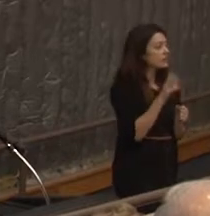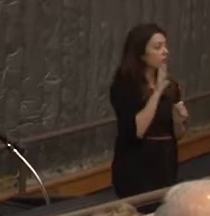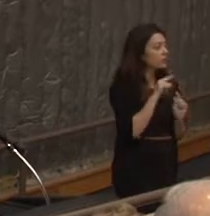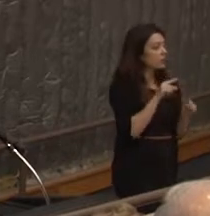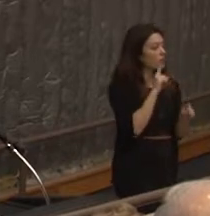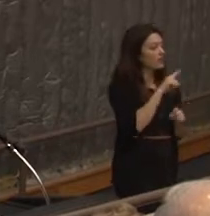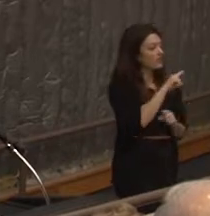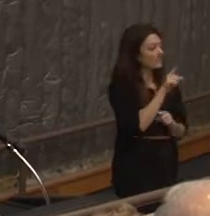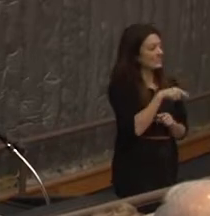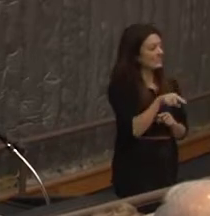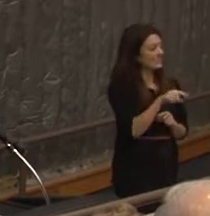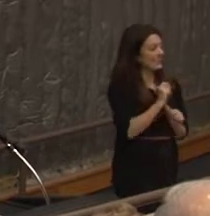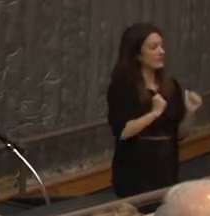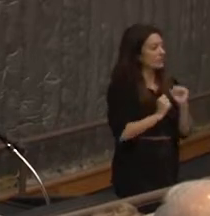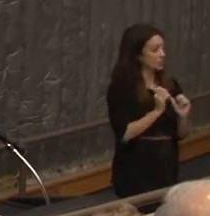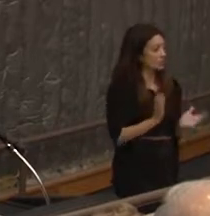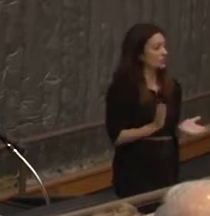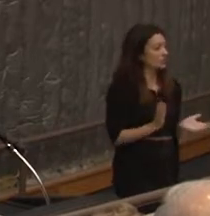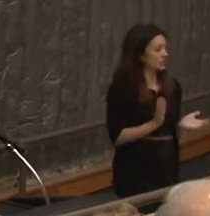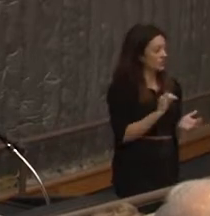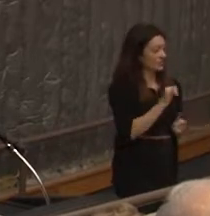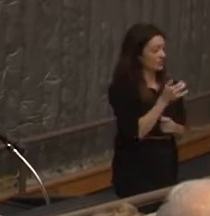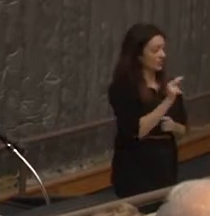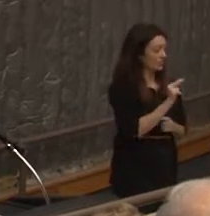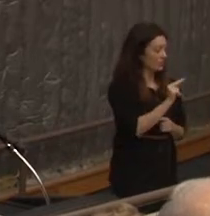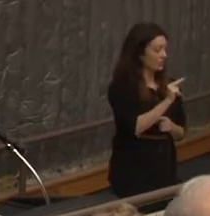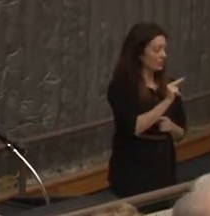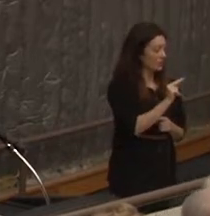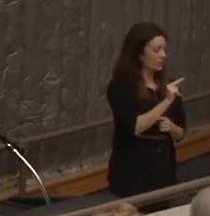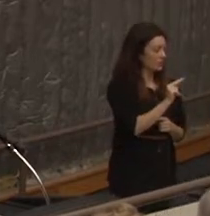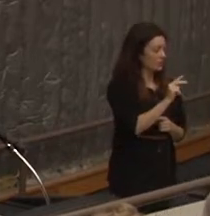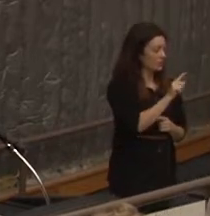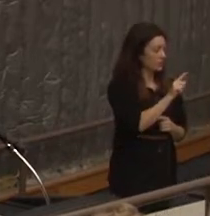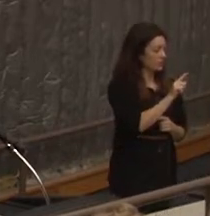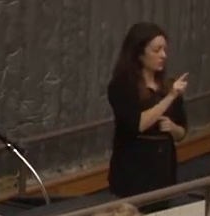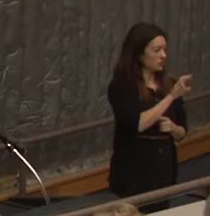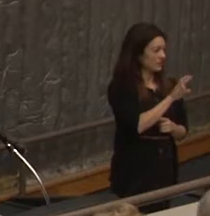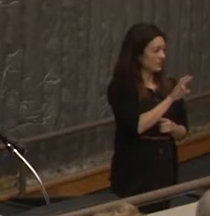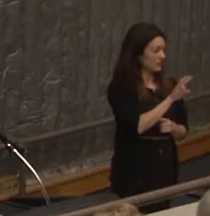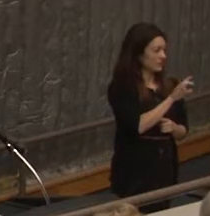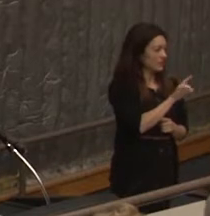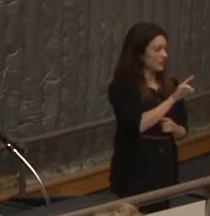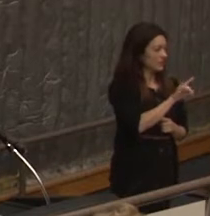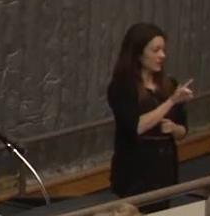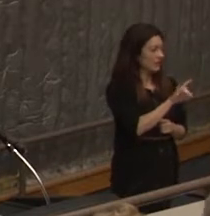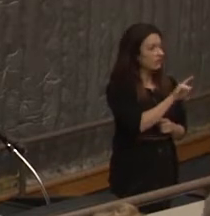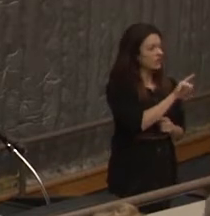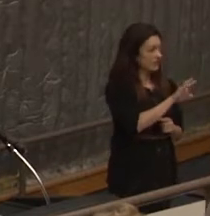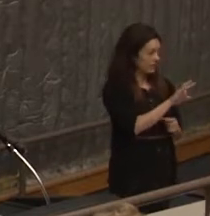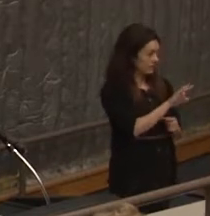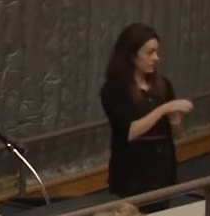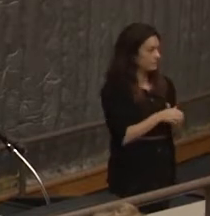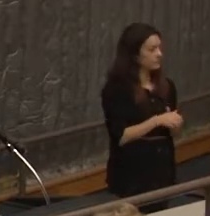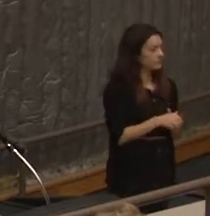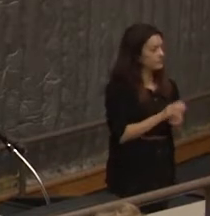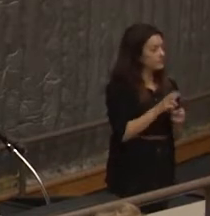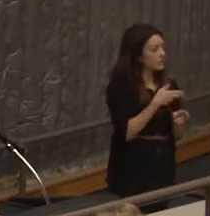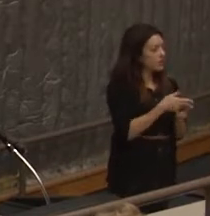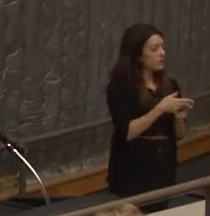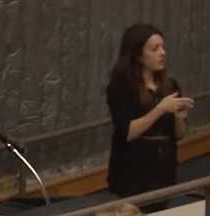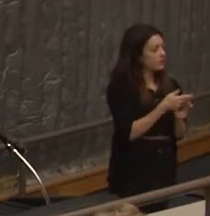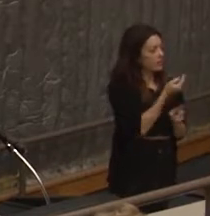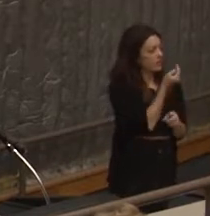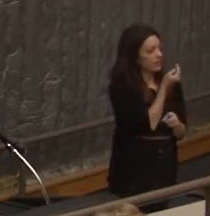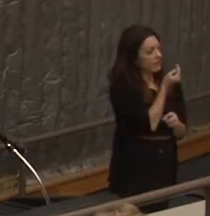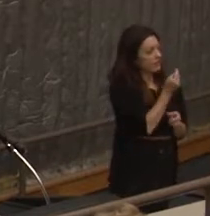at the Zyterian in January 28th, I believe. So keep an eye on that. It's called The Soap Myth. It's a